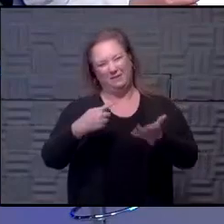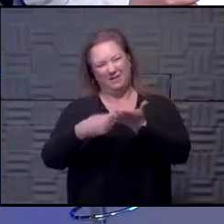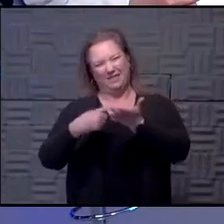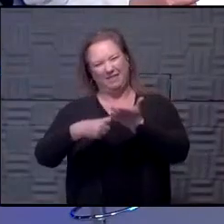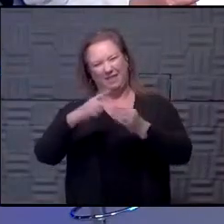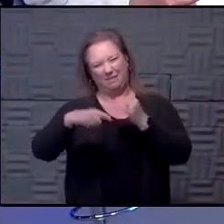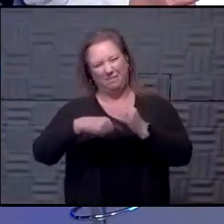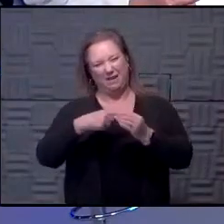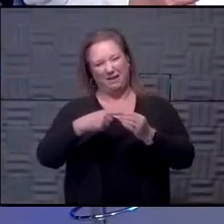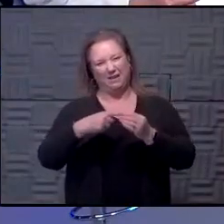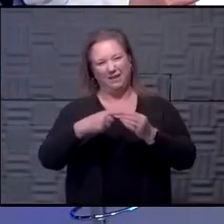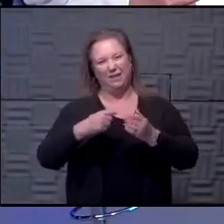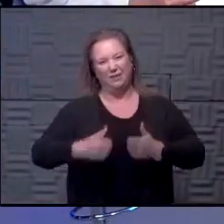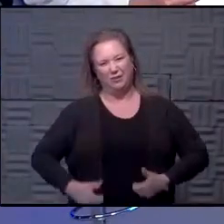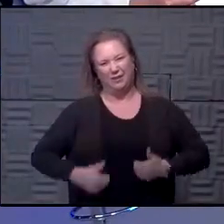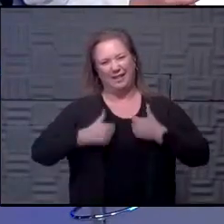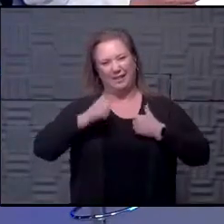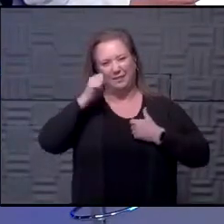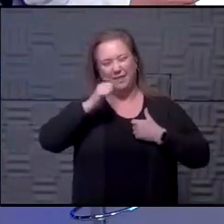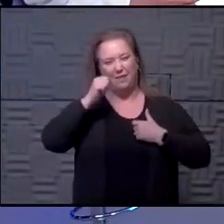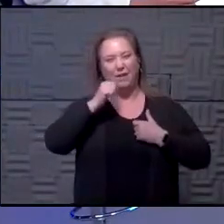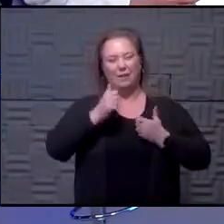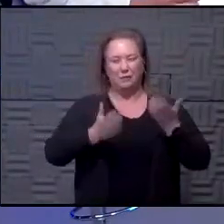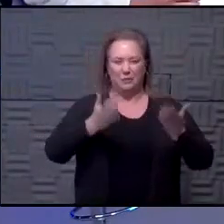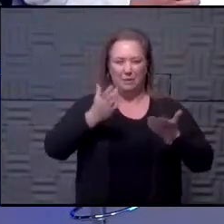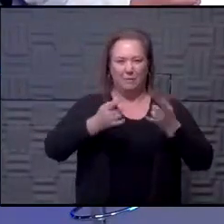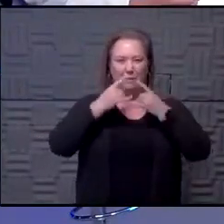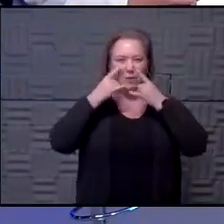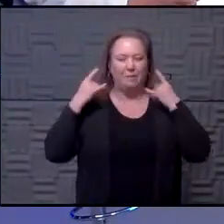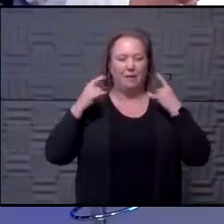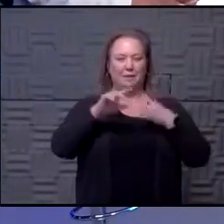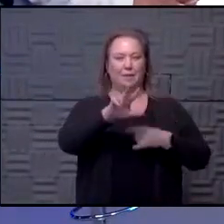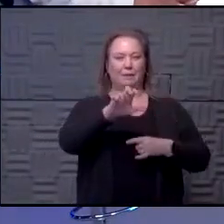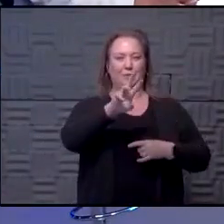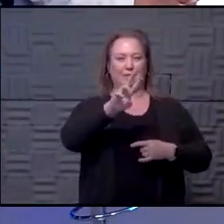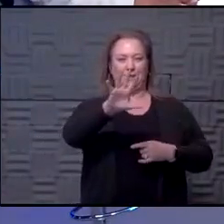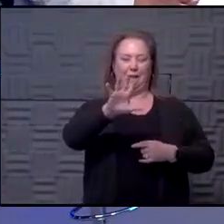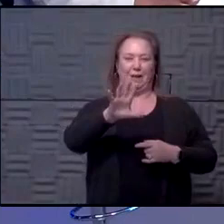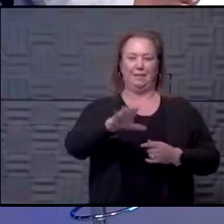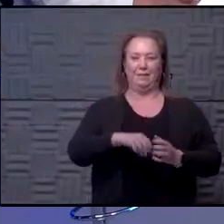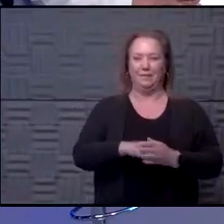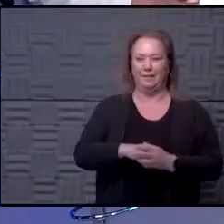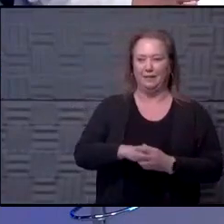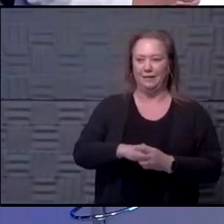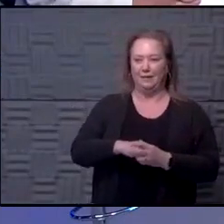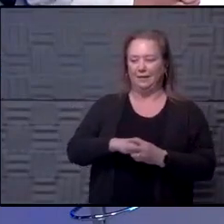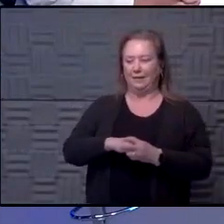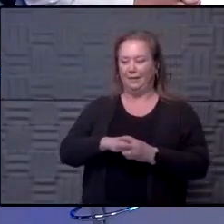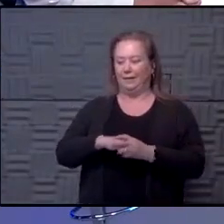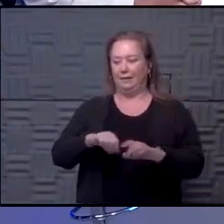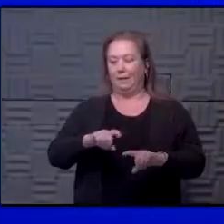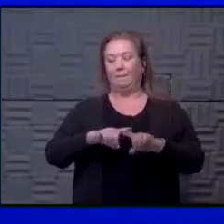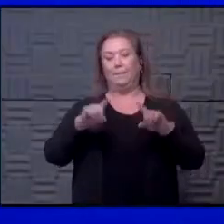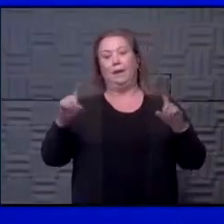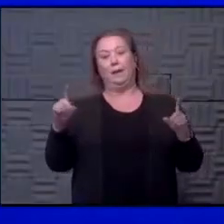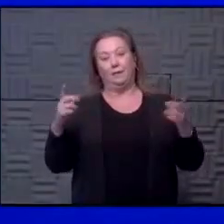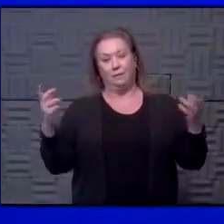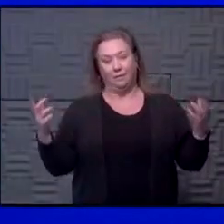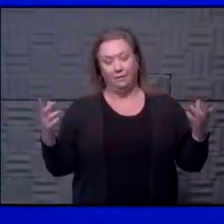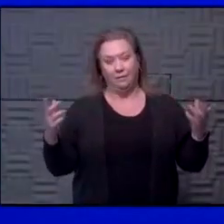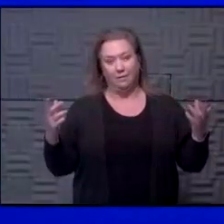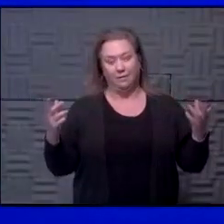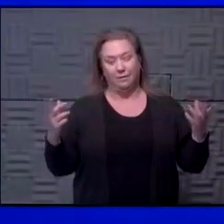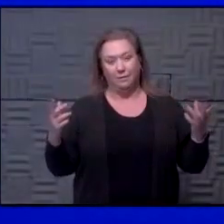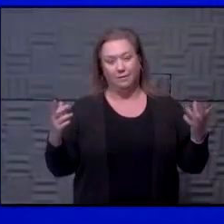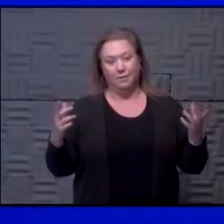talk in. about it. She has to live this every single day, so, That's she what may she be a would bit of a like. true believer. Mask But, all the time. but there is something to that,